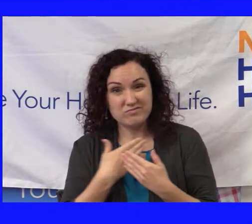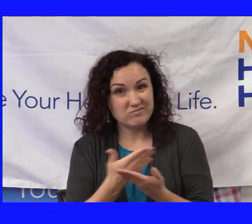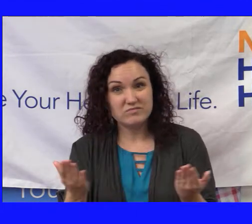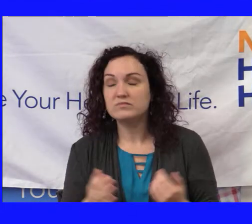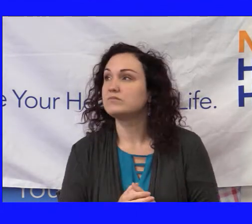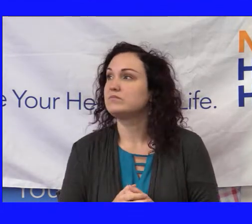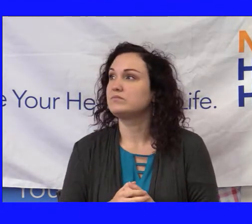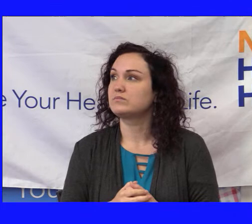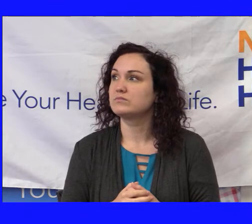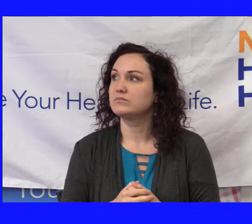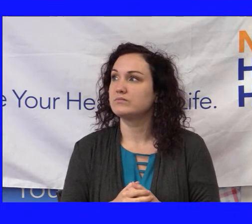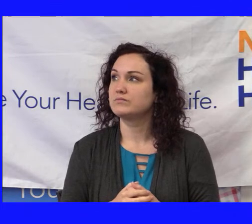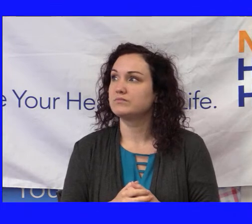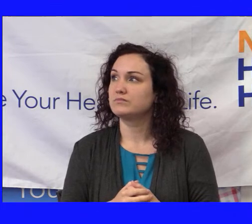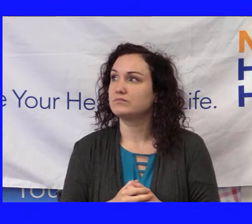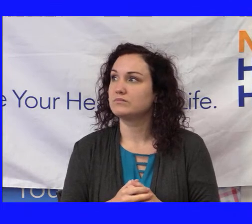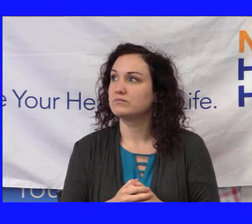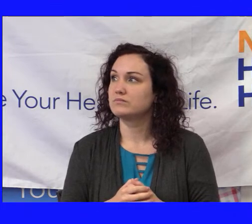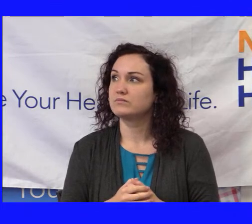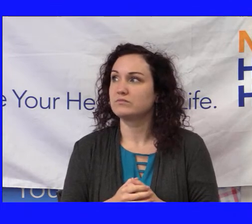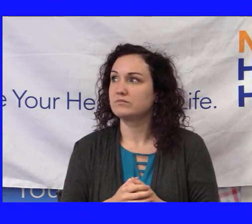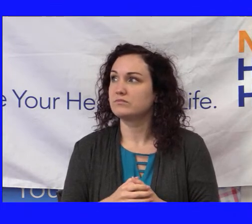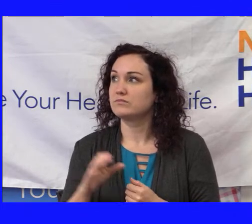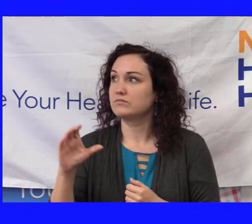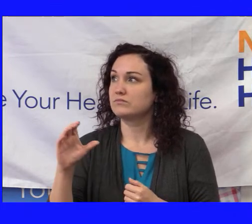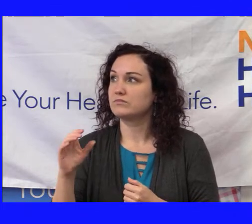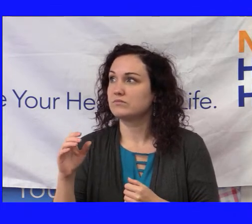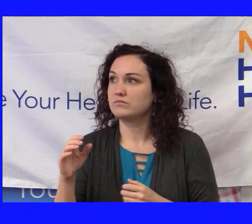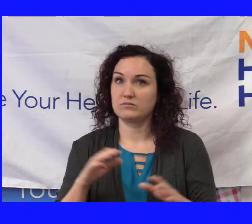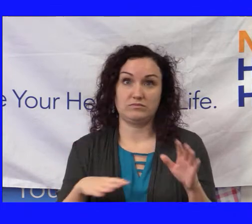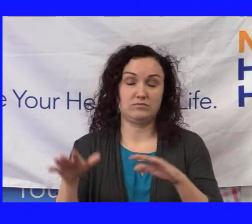to- Badner. Questions? Sorry. After,